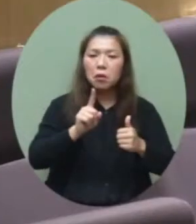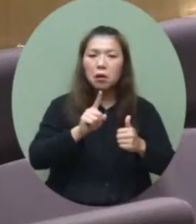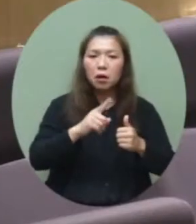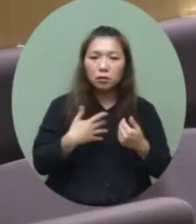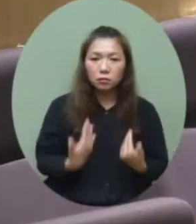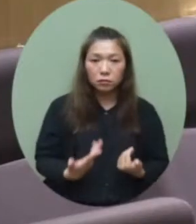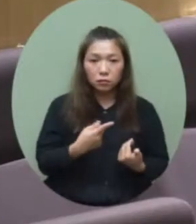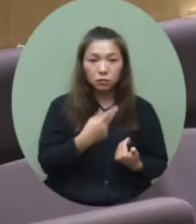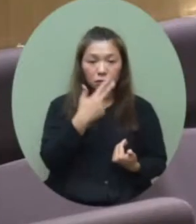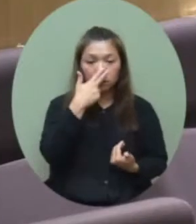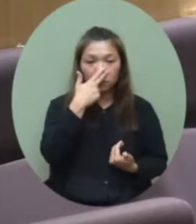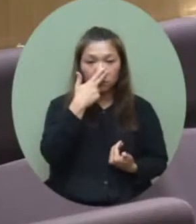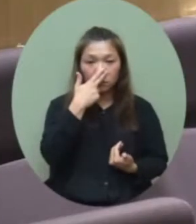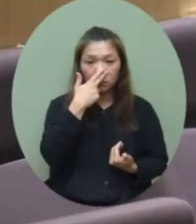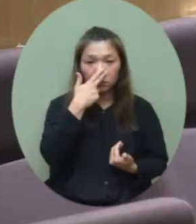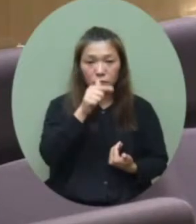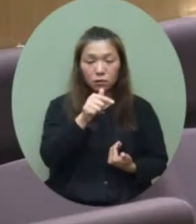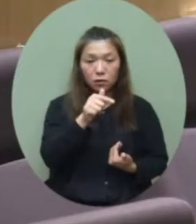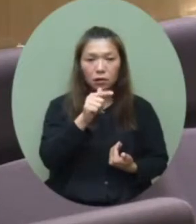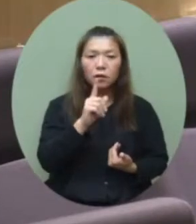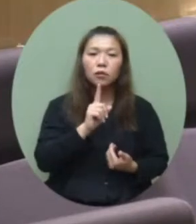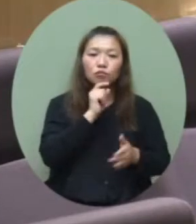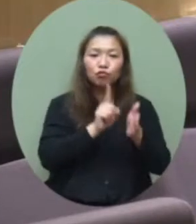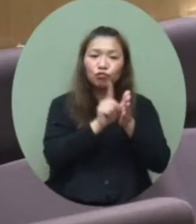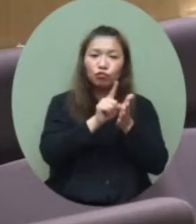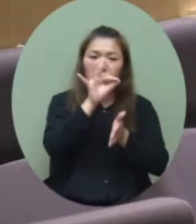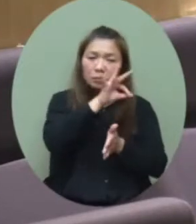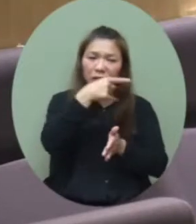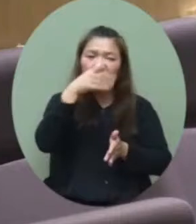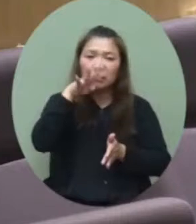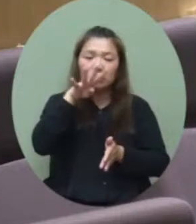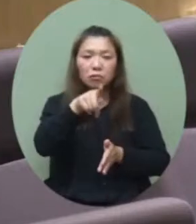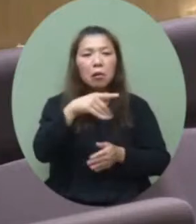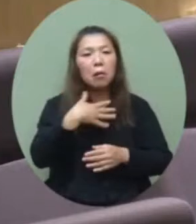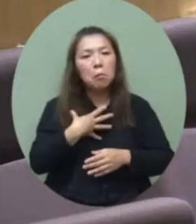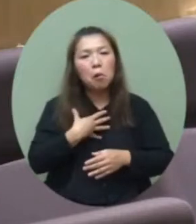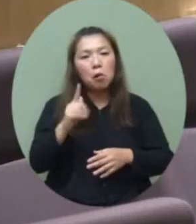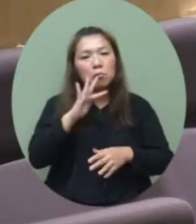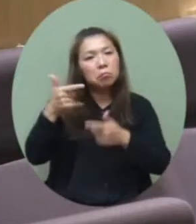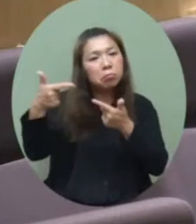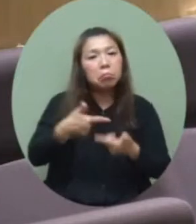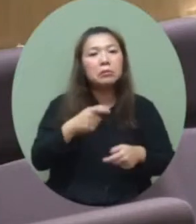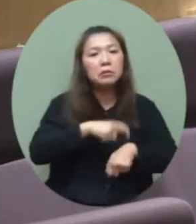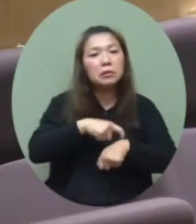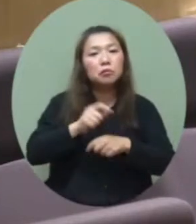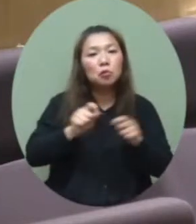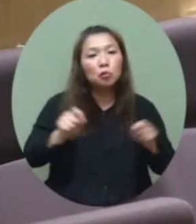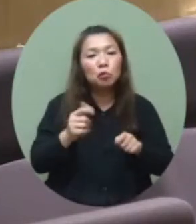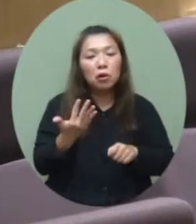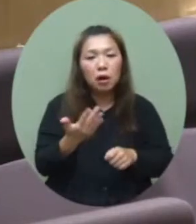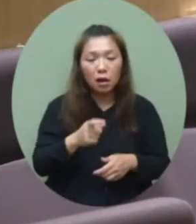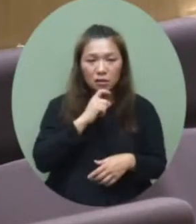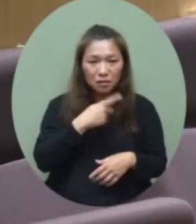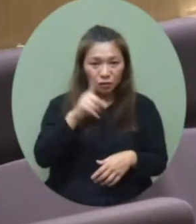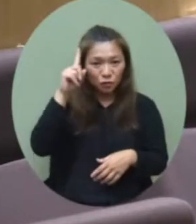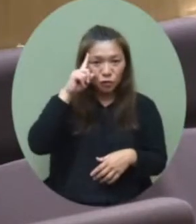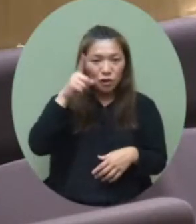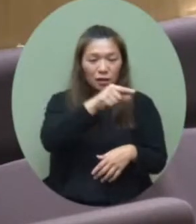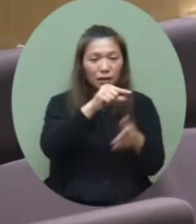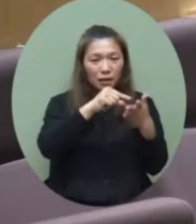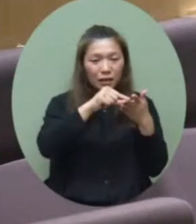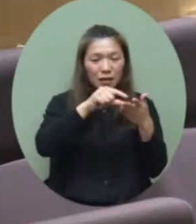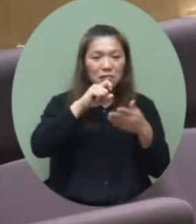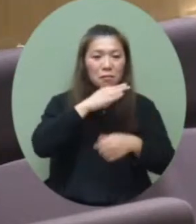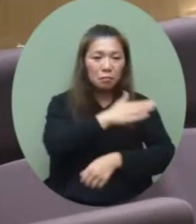4,000 cases per day. So what's affecting the trend, and will these figures be maintained for some